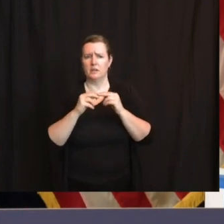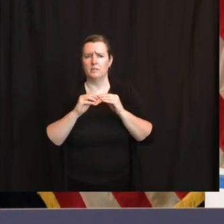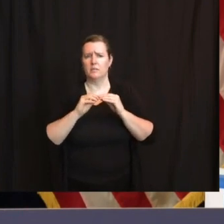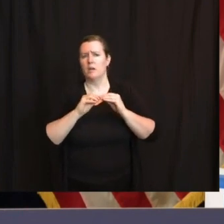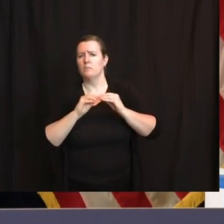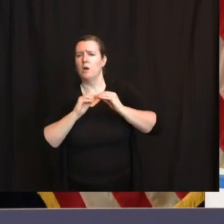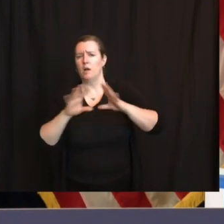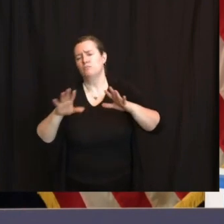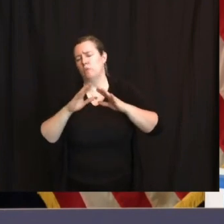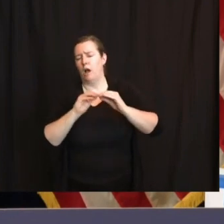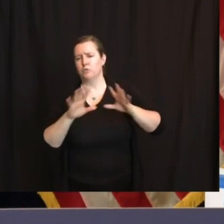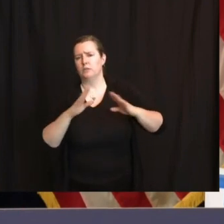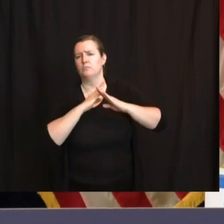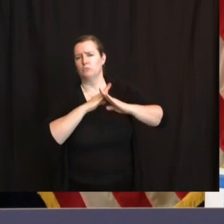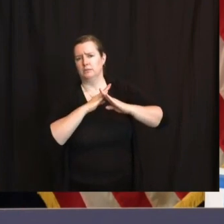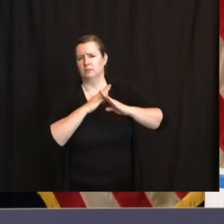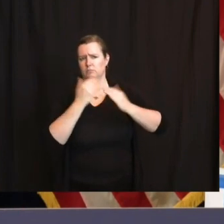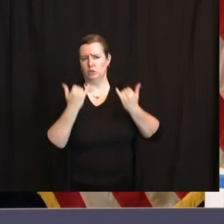publicly? Thank you.